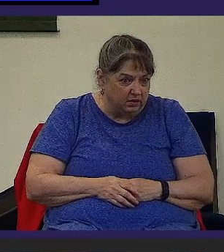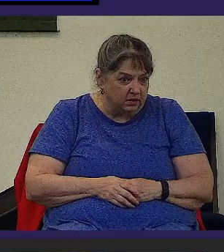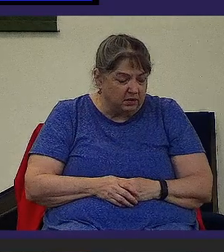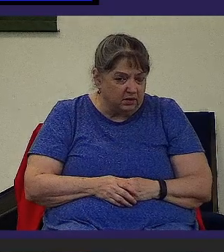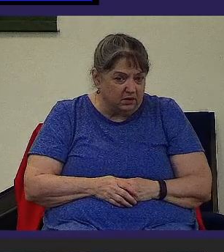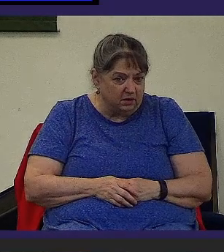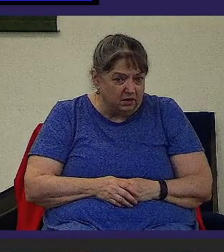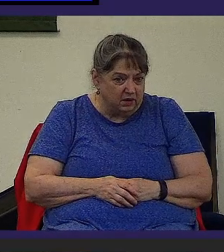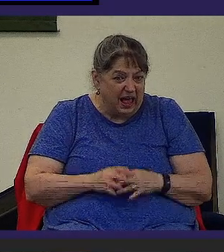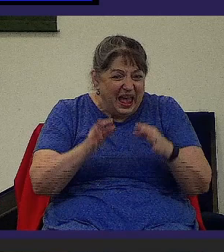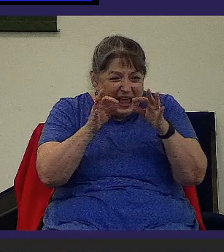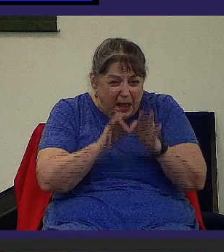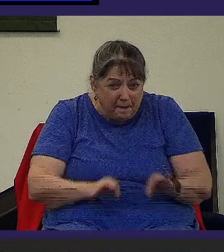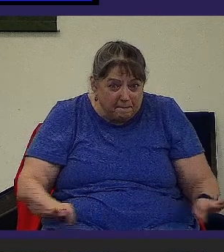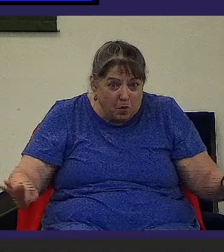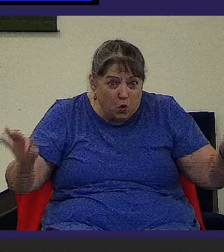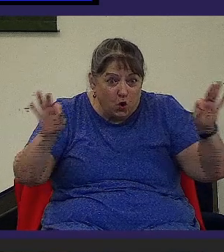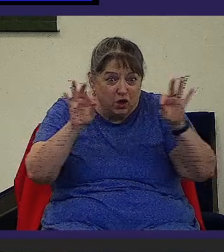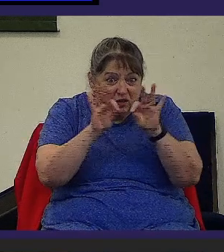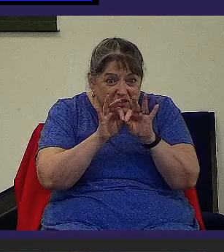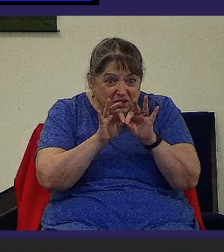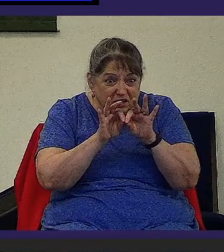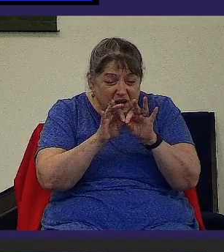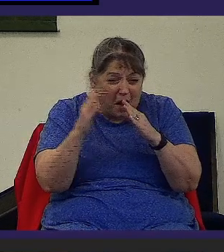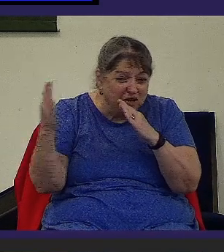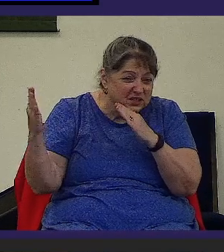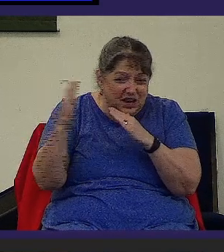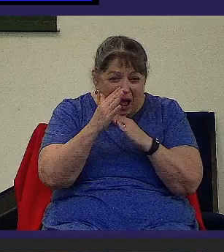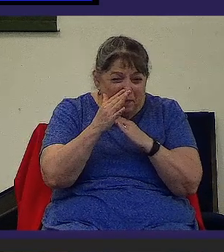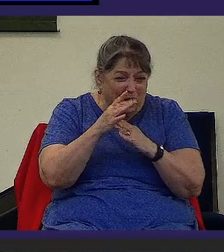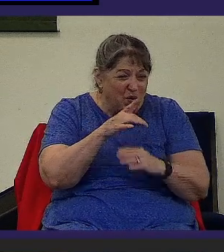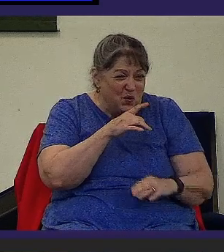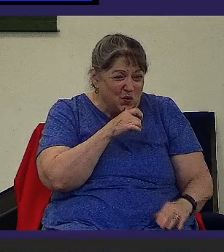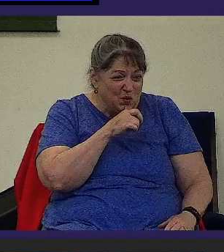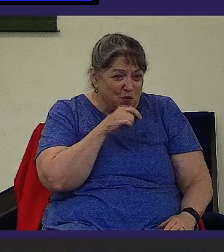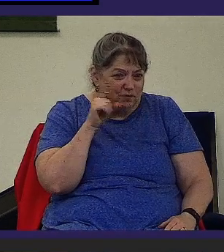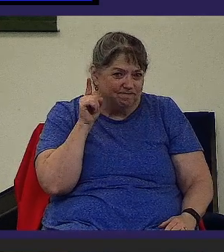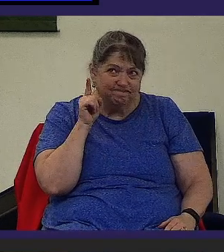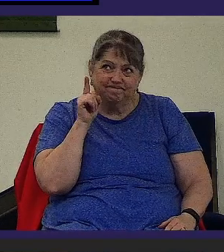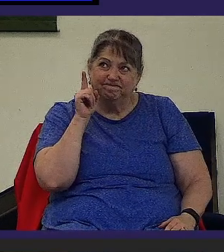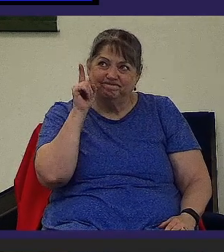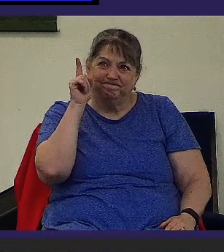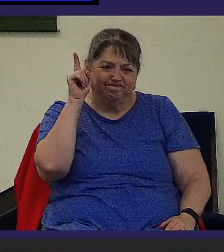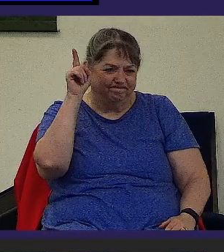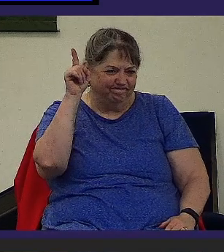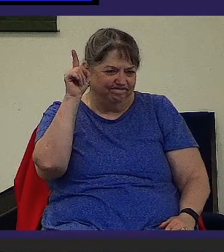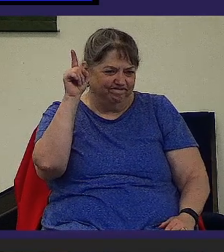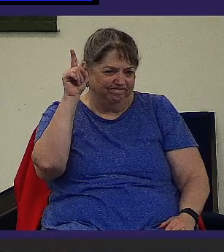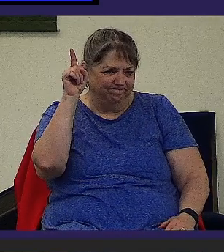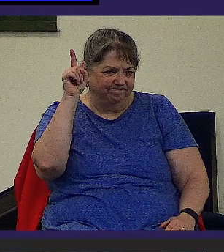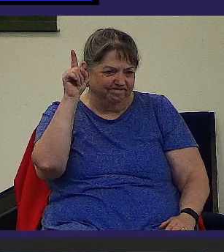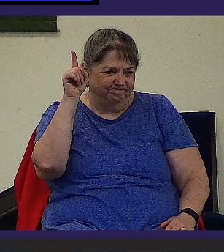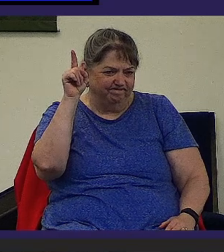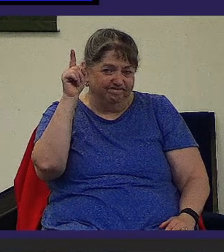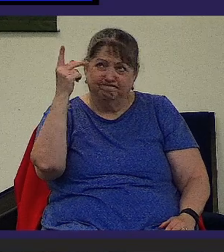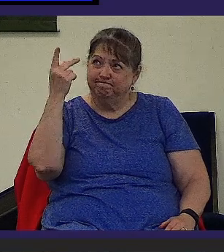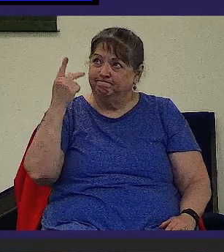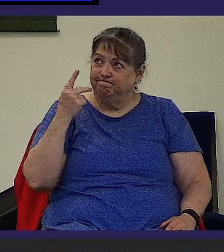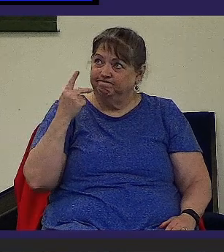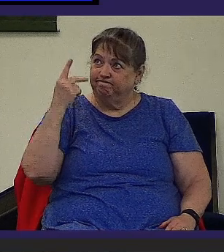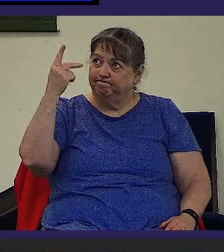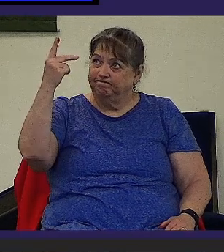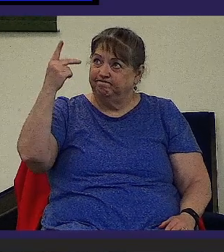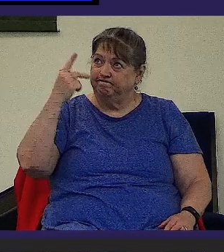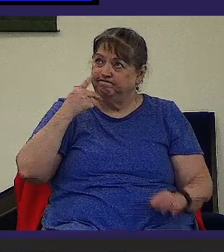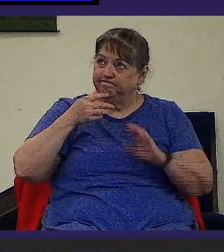regarding you in the eyes of god when it comes to him in you is is him in you in other words when you